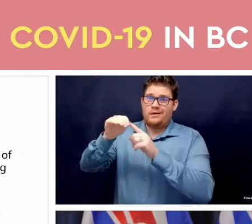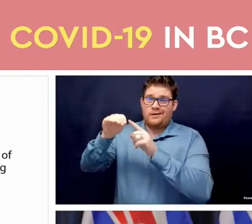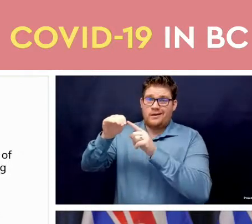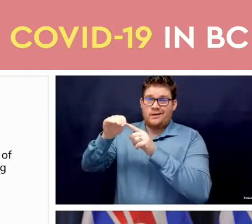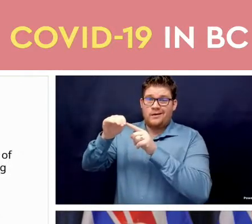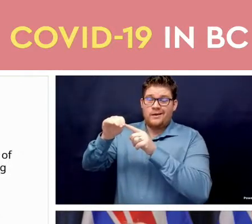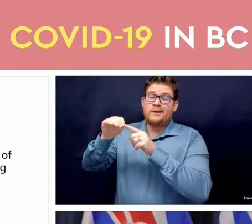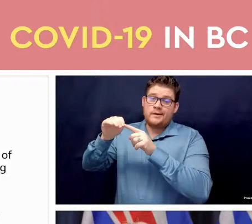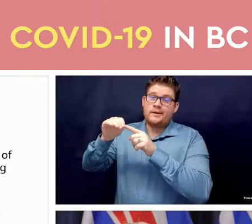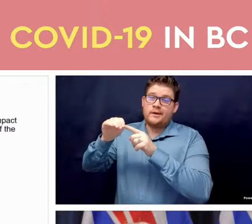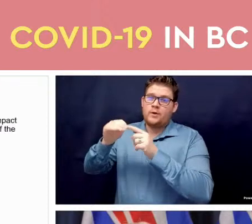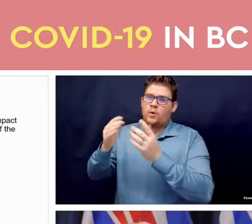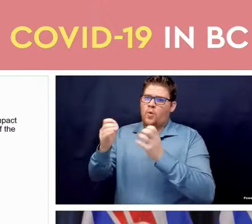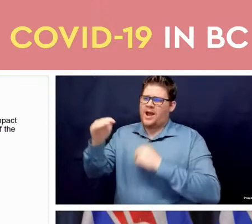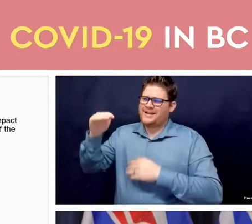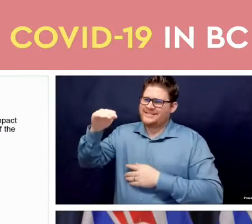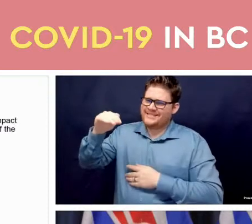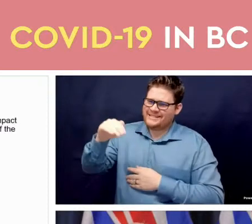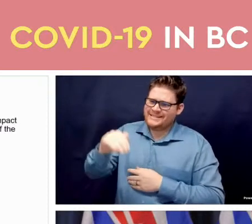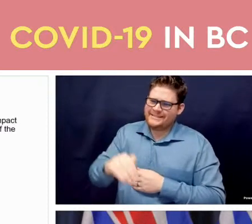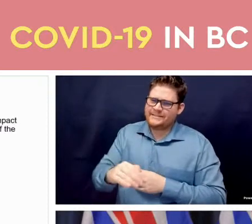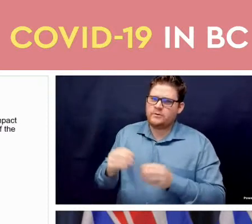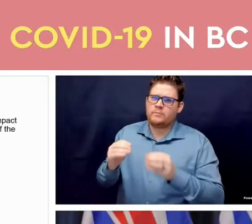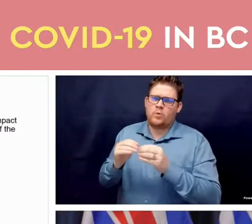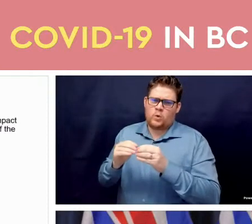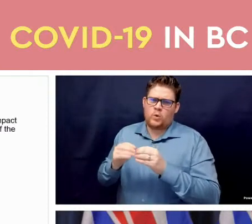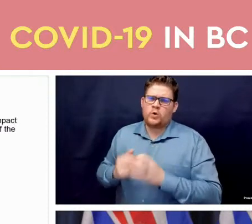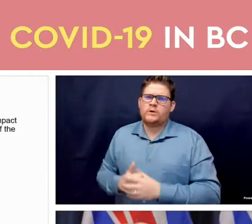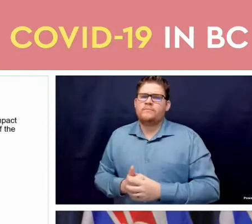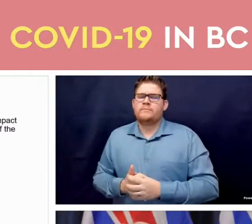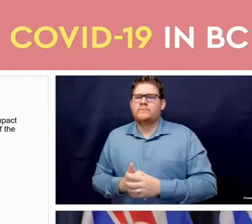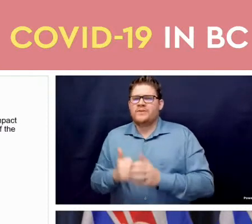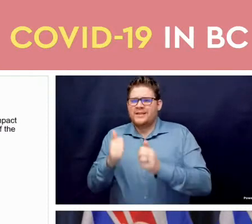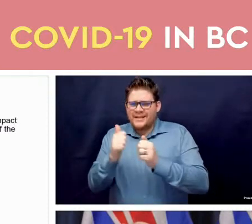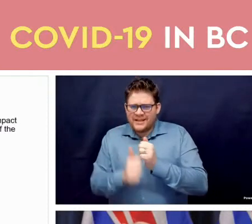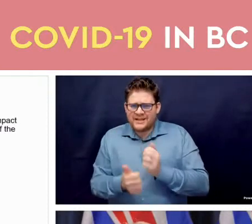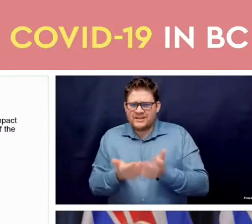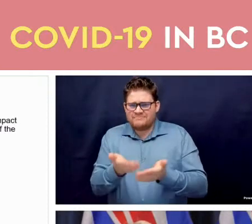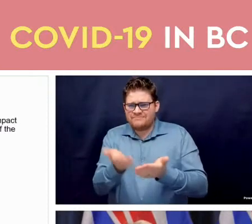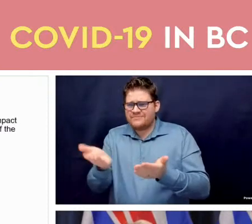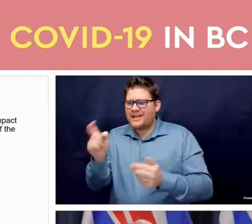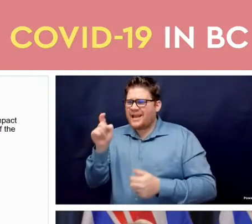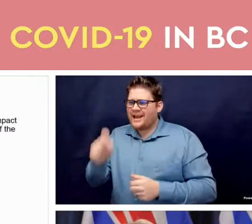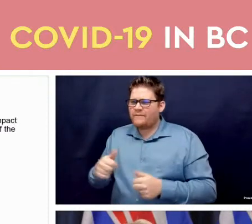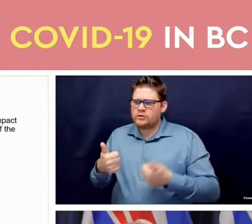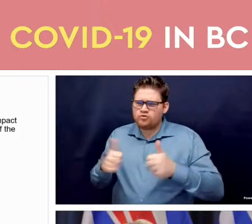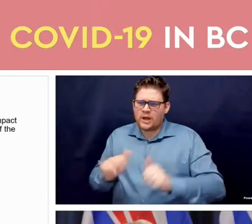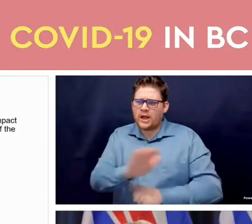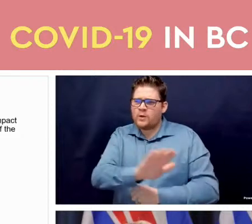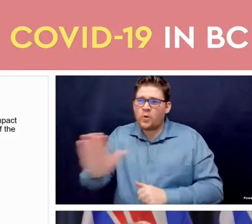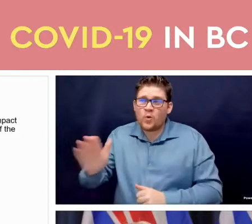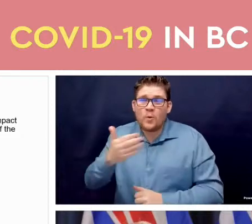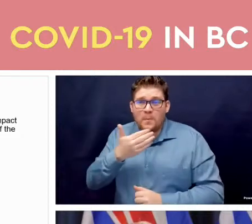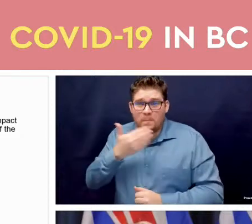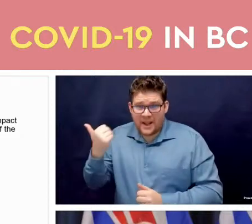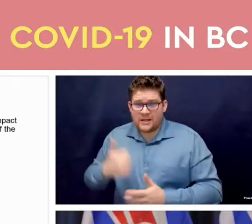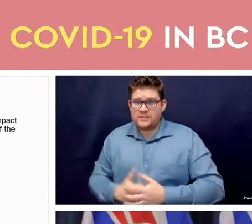prevent us being a source of transmission further in the community. But we also need to understand what we can do